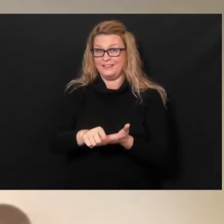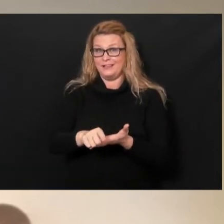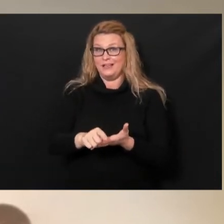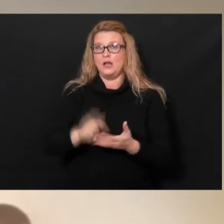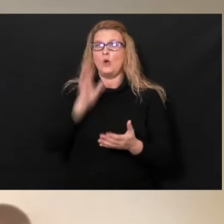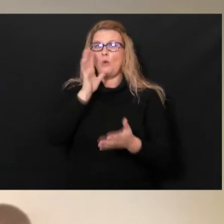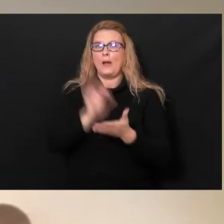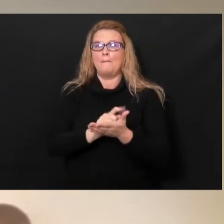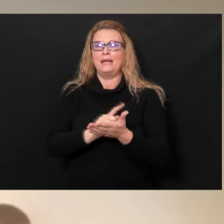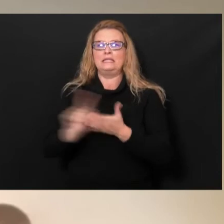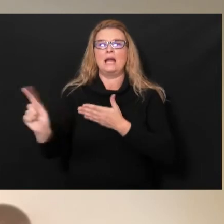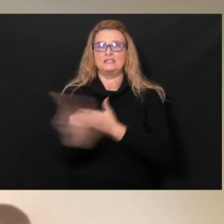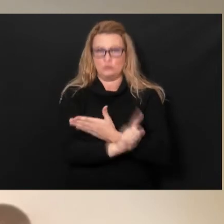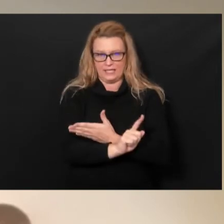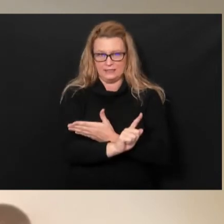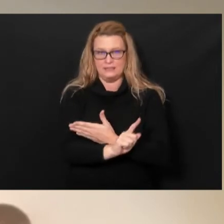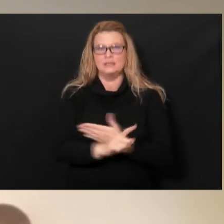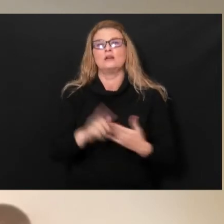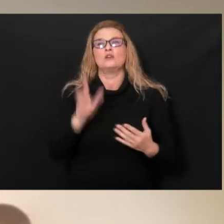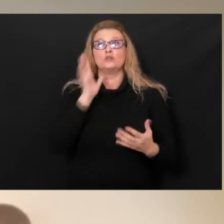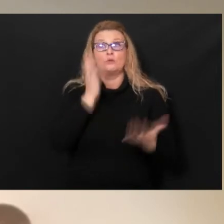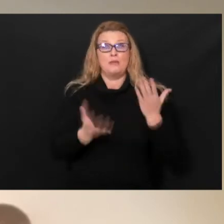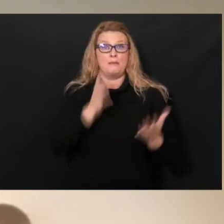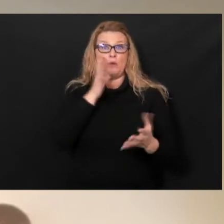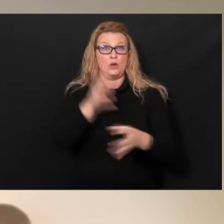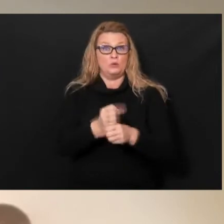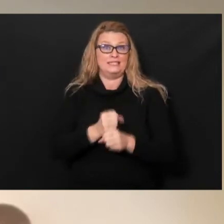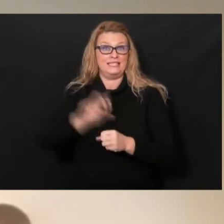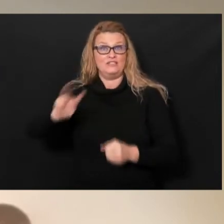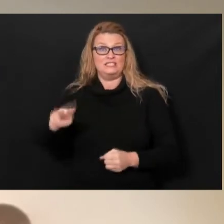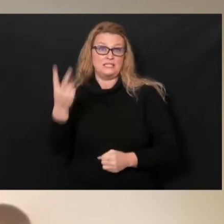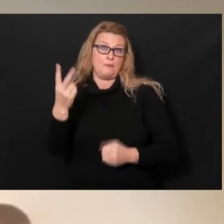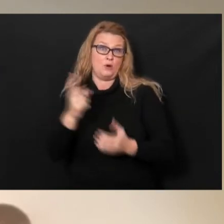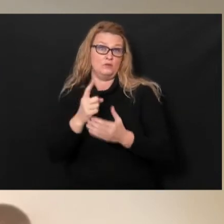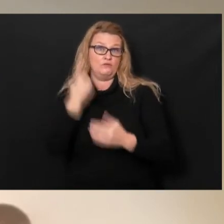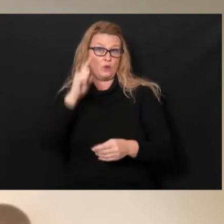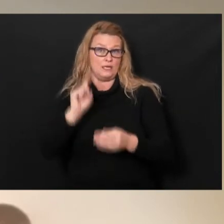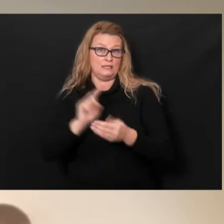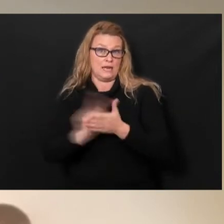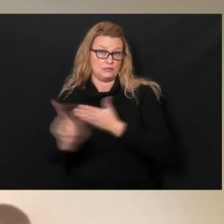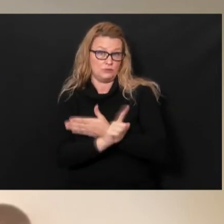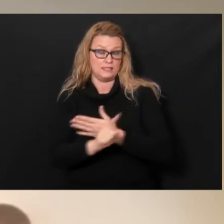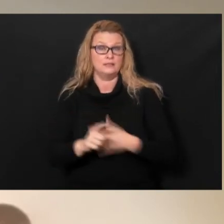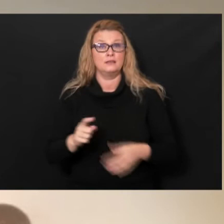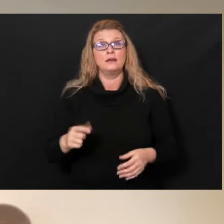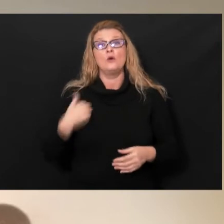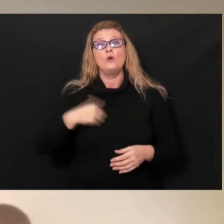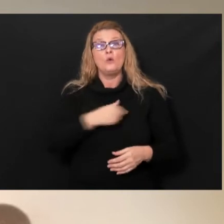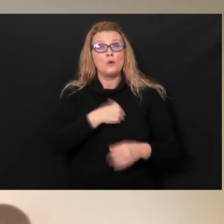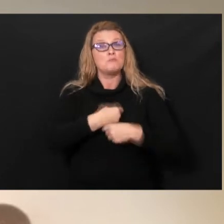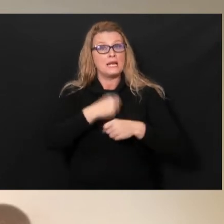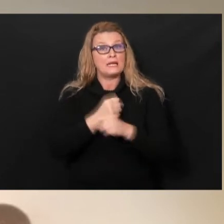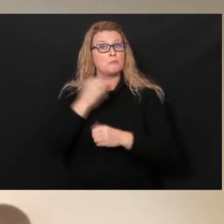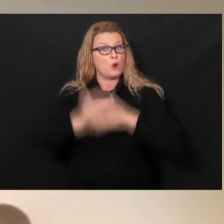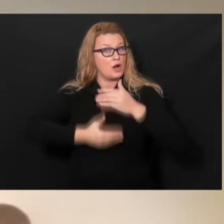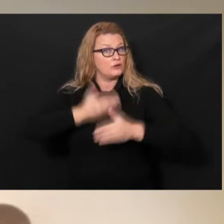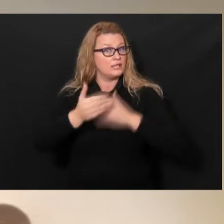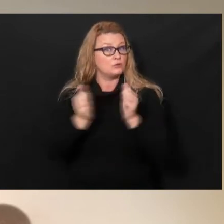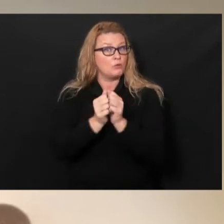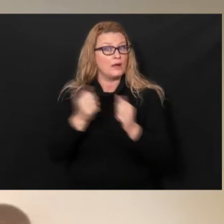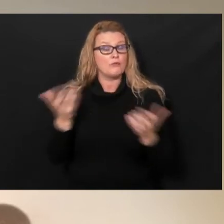next week, so we'll probably receive double the number of doses. The other thing that we are making progress on is working with